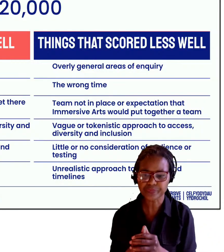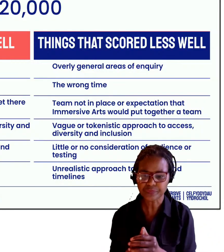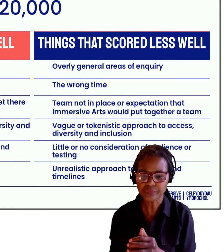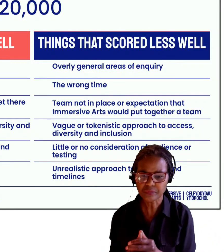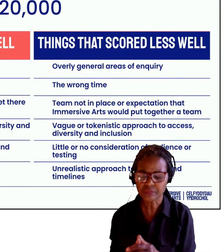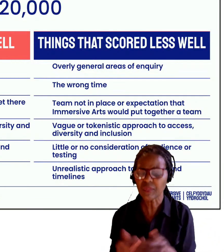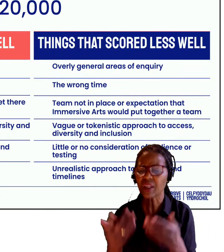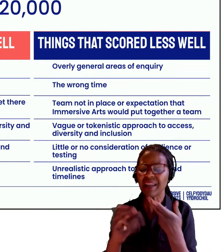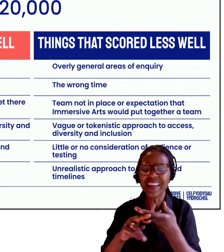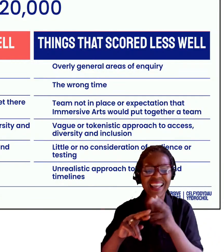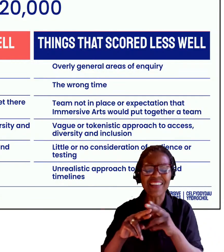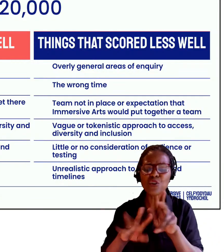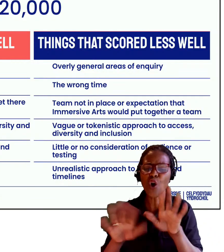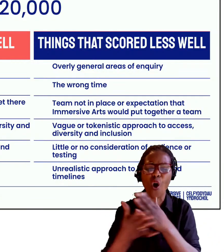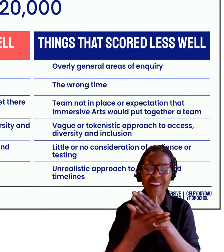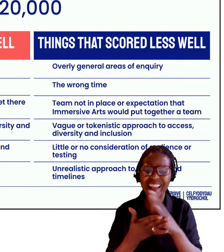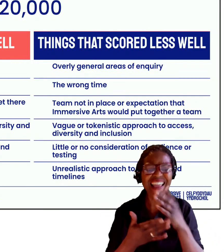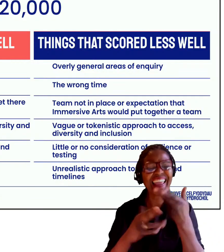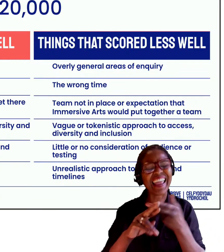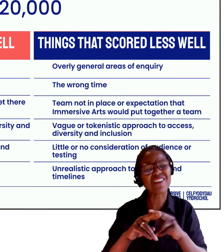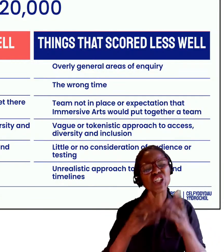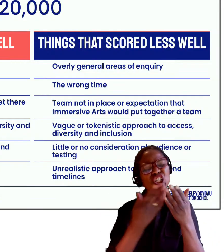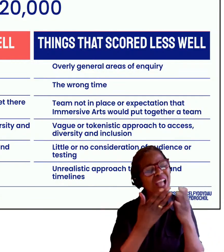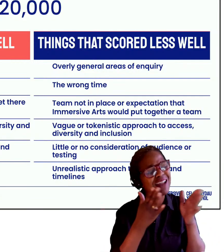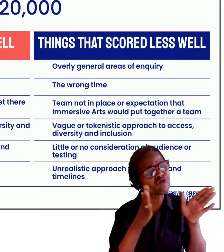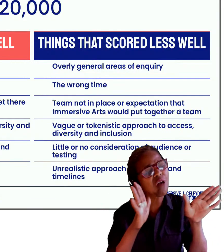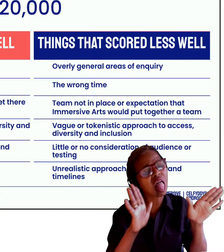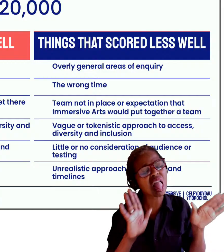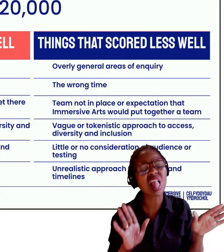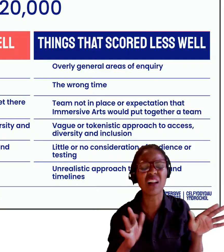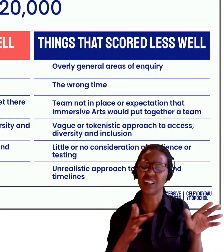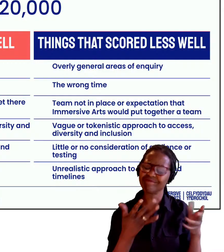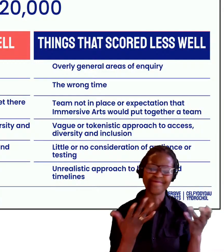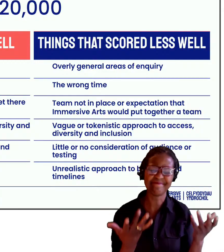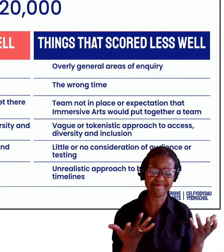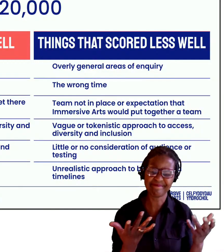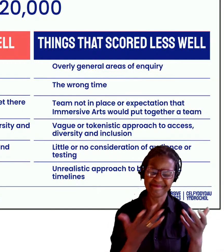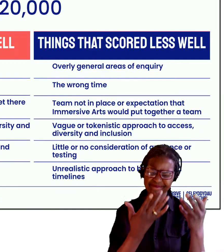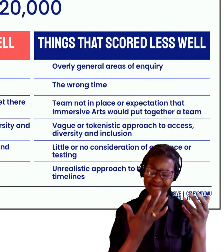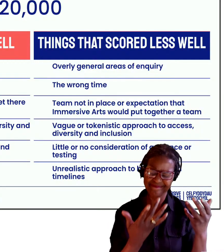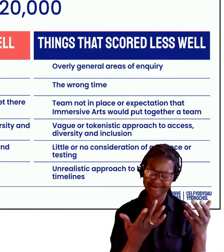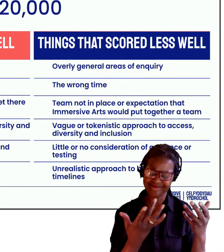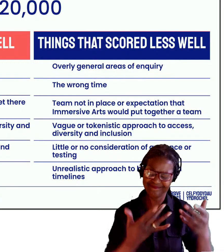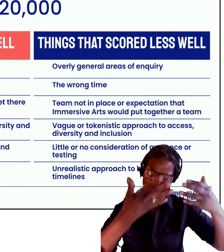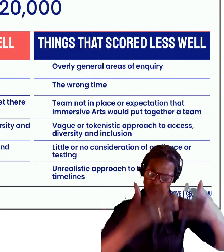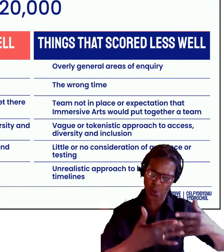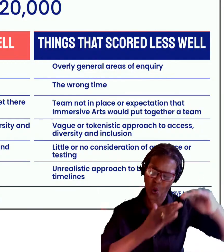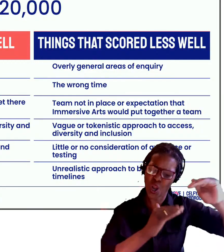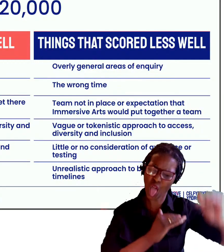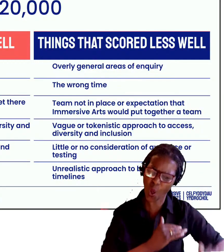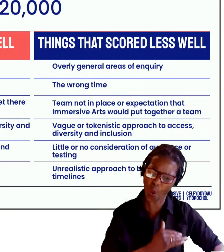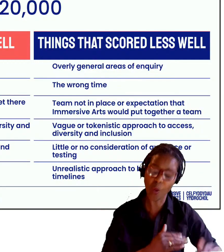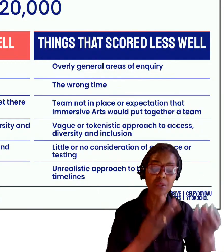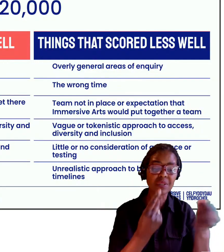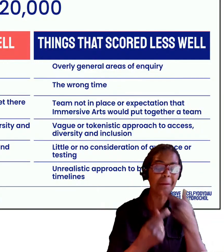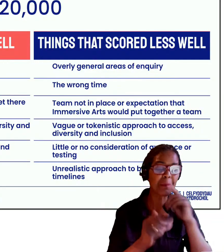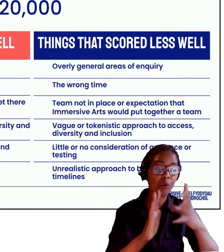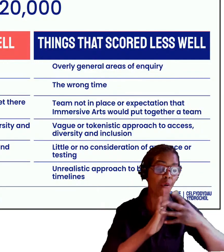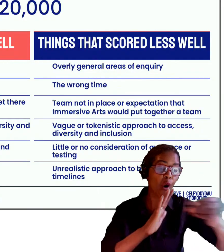get through, as they would just echo, or some people just echoed back to us, as Ruth said before, the words in the call out.